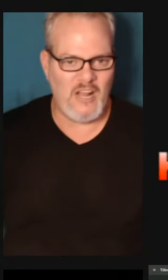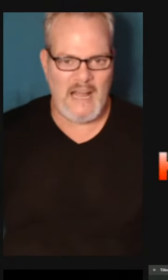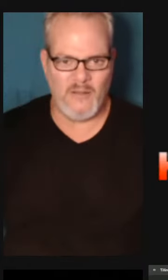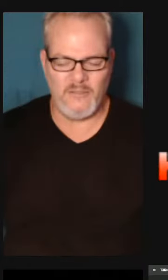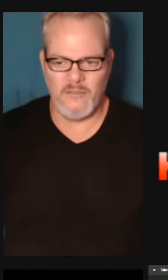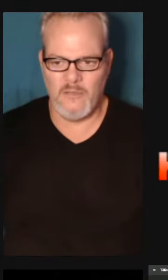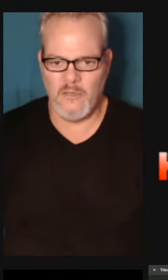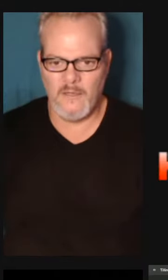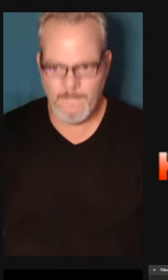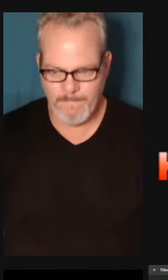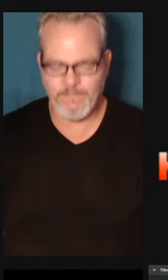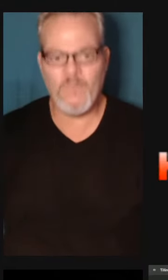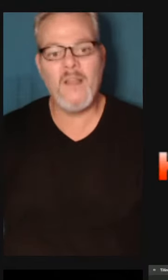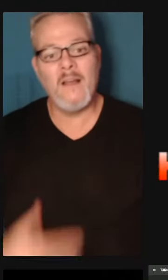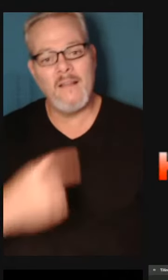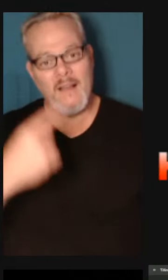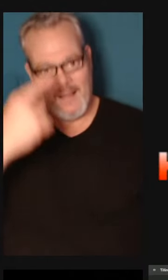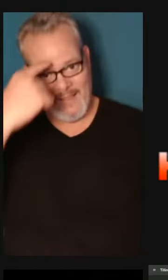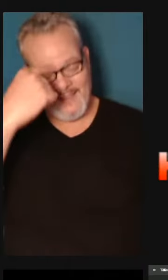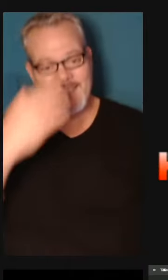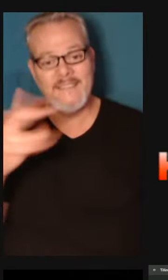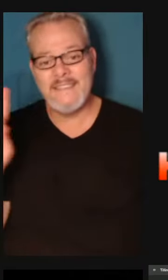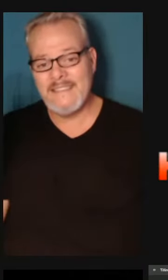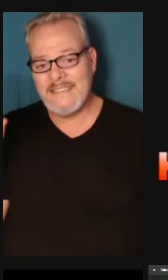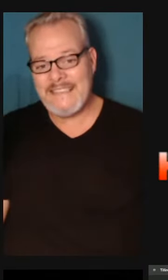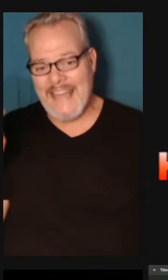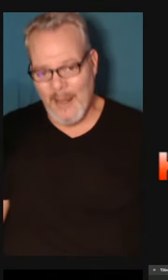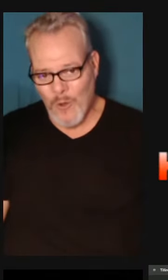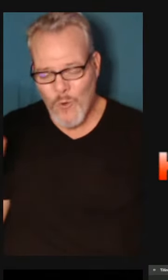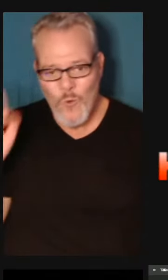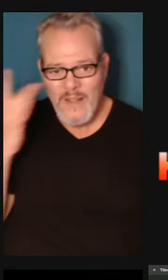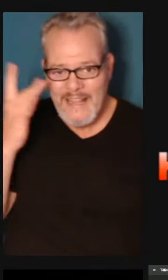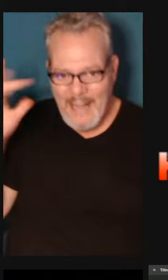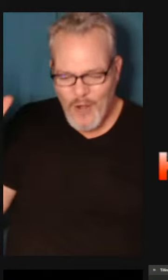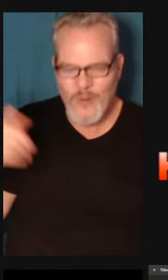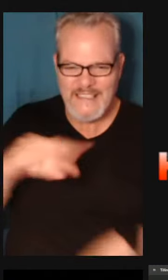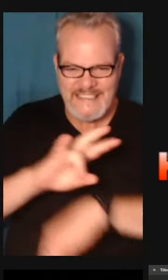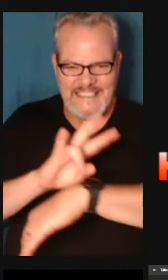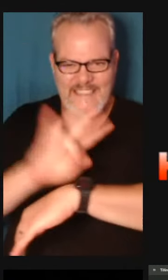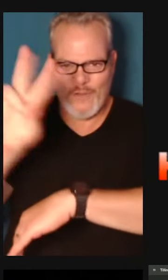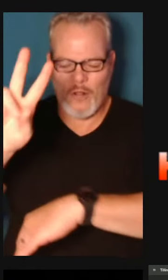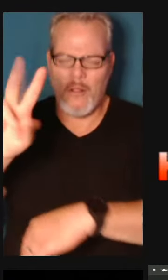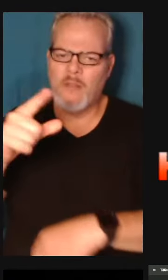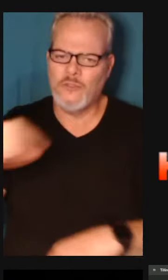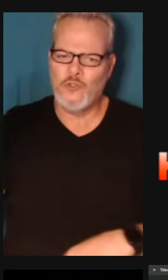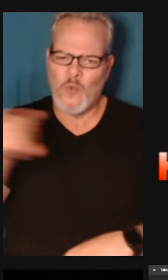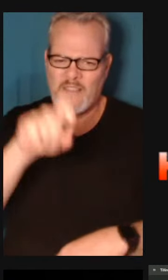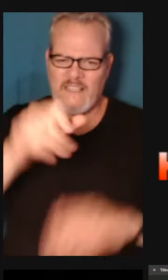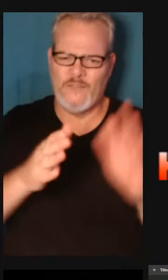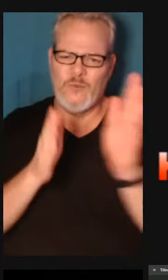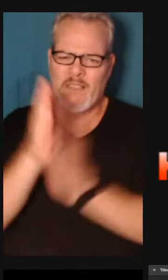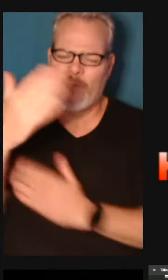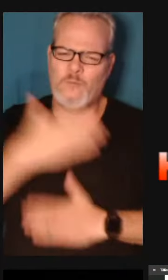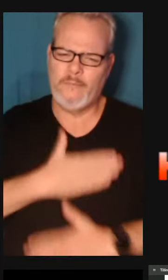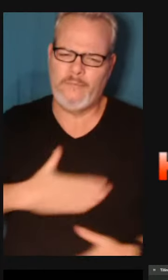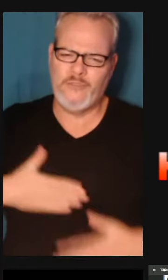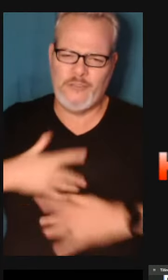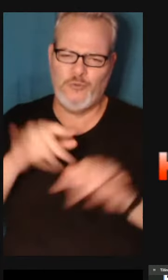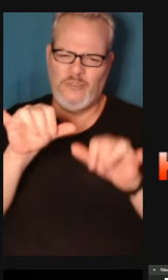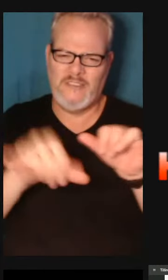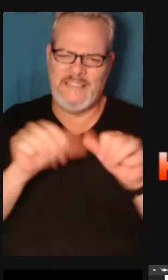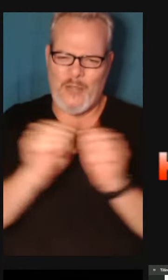Hey, Dano and Carrie, I know it's 7 p.m. and you guys got to get out of here. Appreciate you guys for sitting in with us for this longer